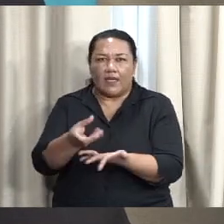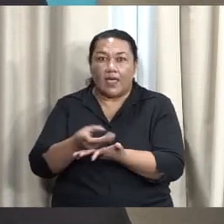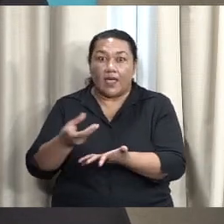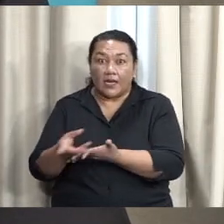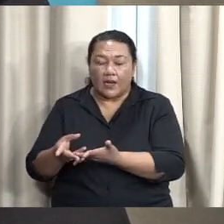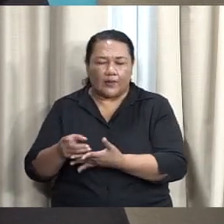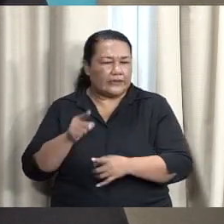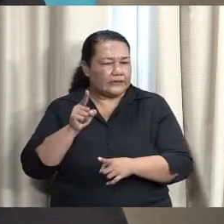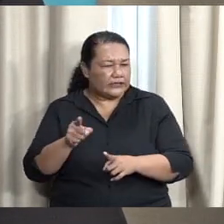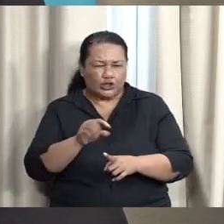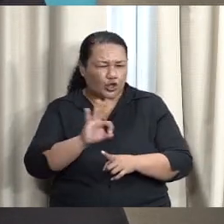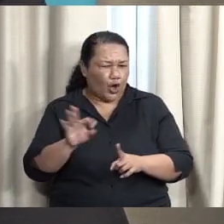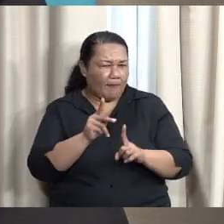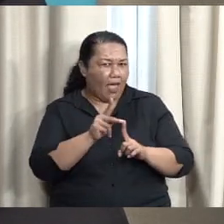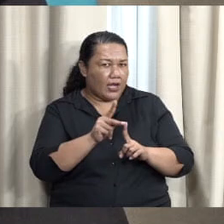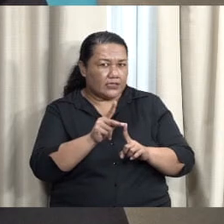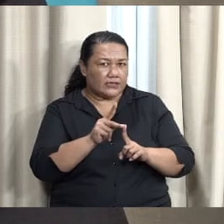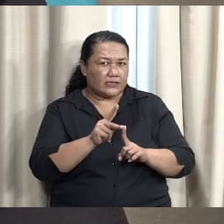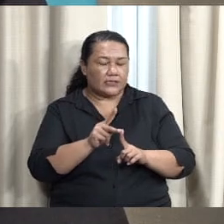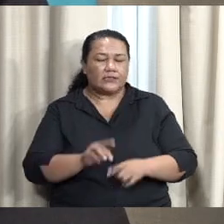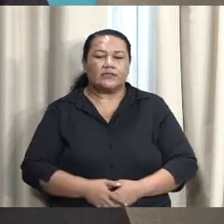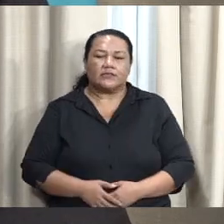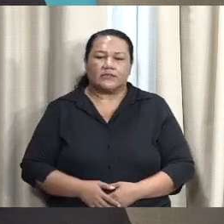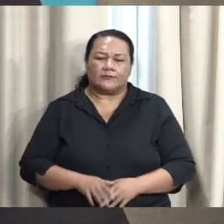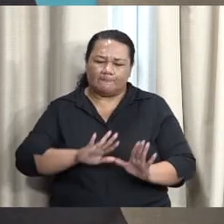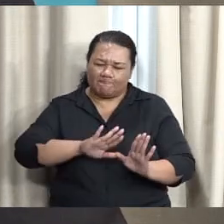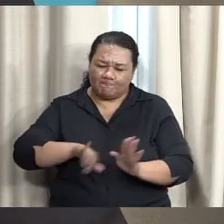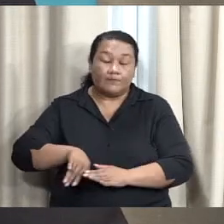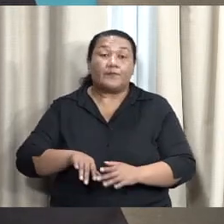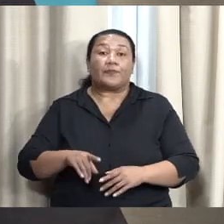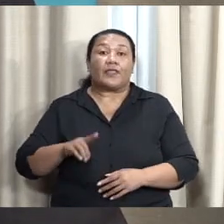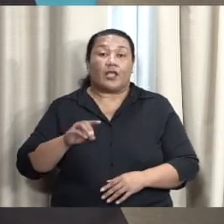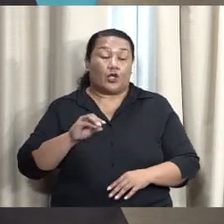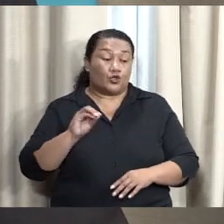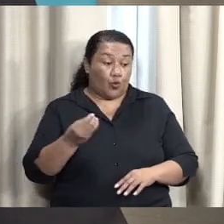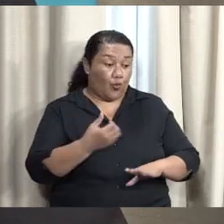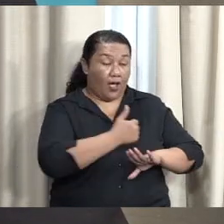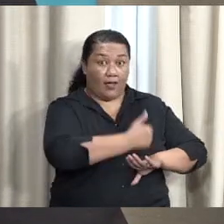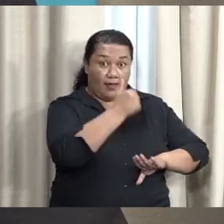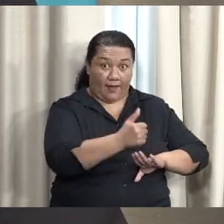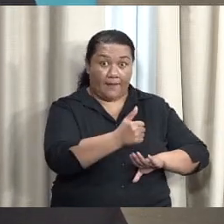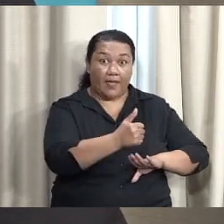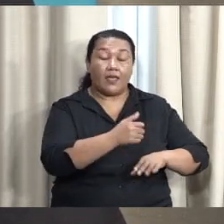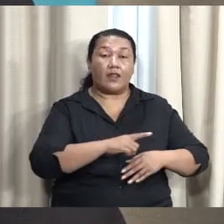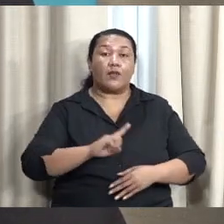As we do this, there are commitments that your coalition government will need to